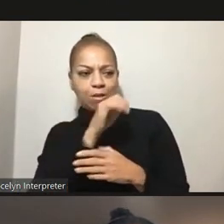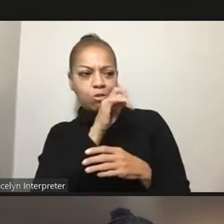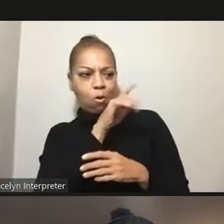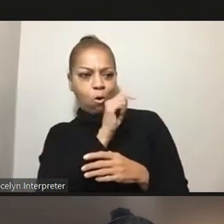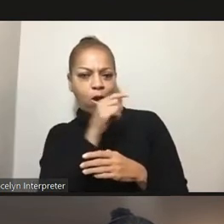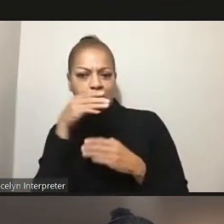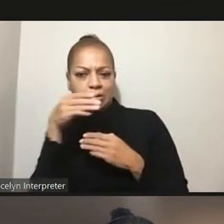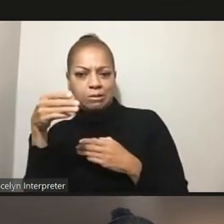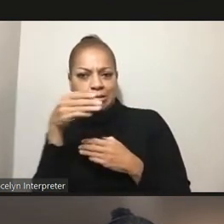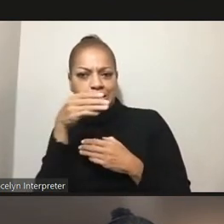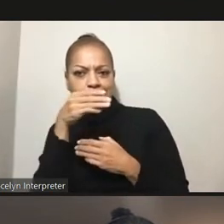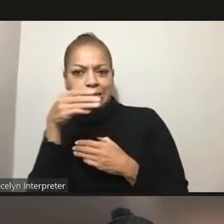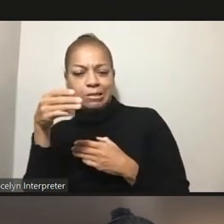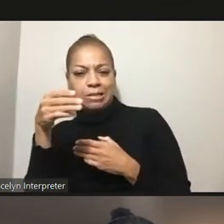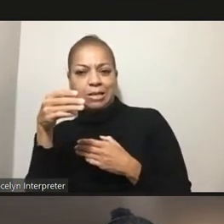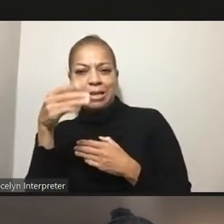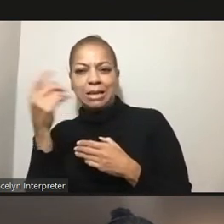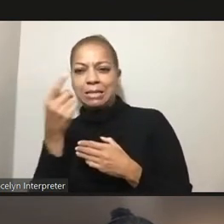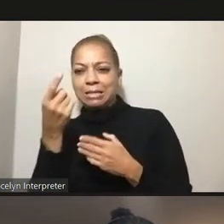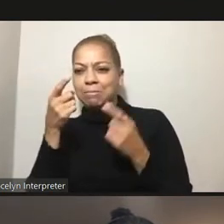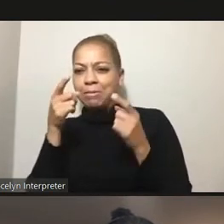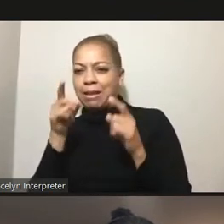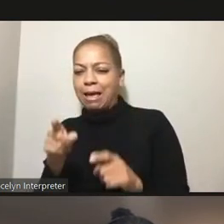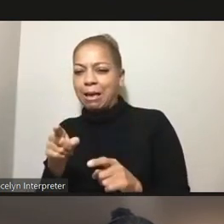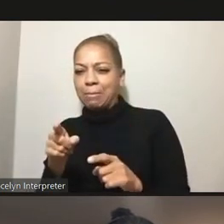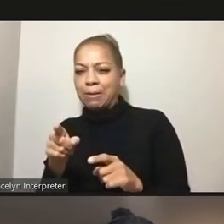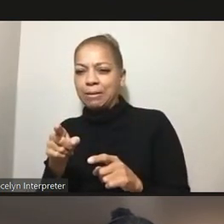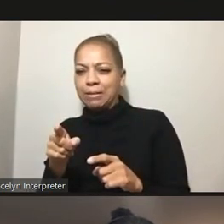And something else happens there.